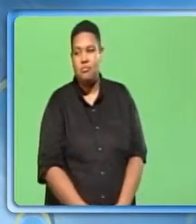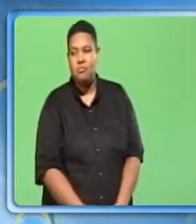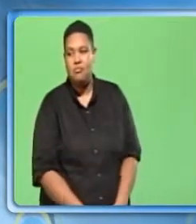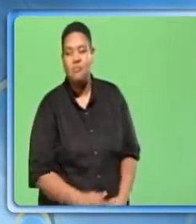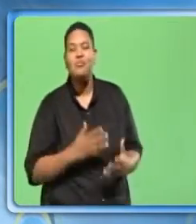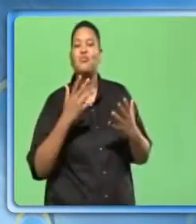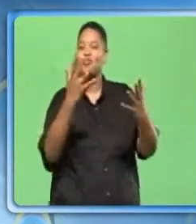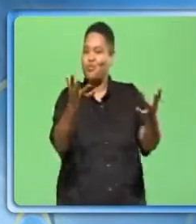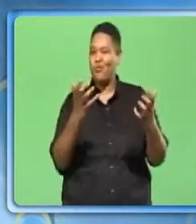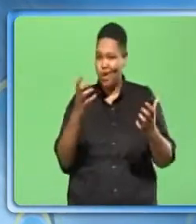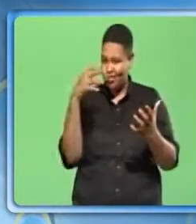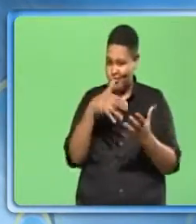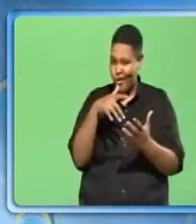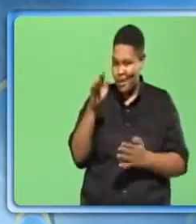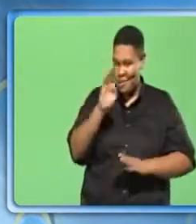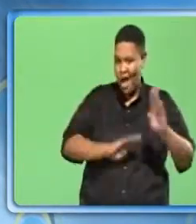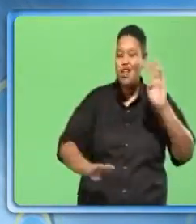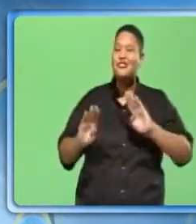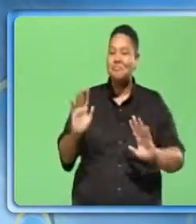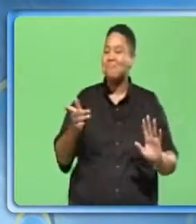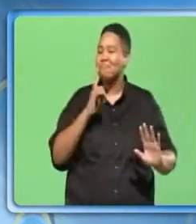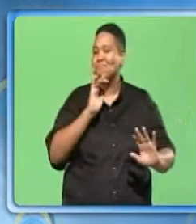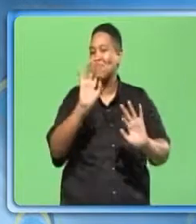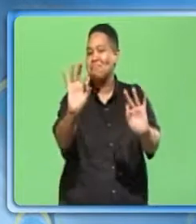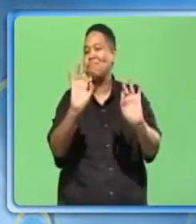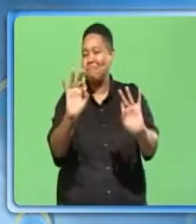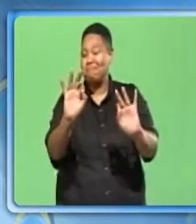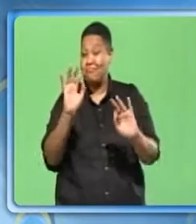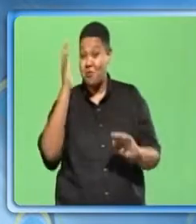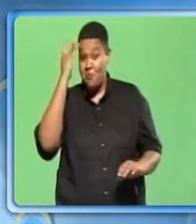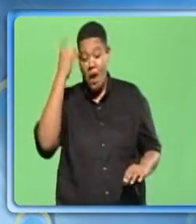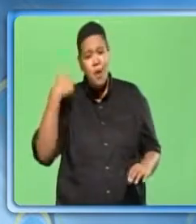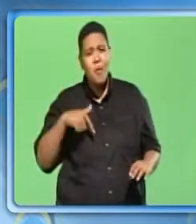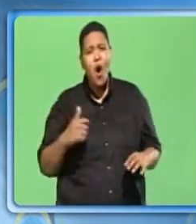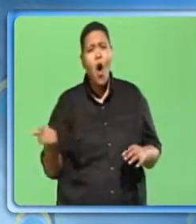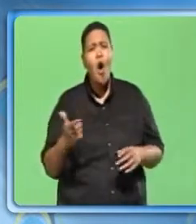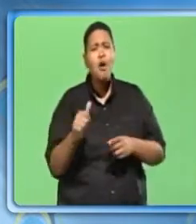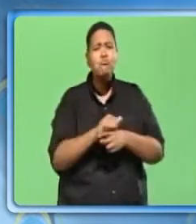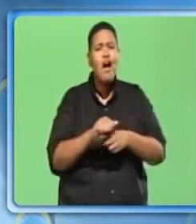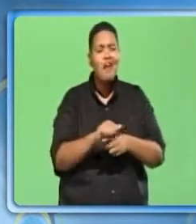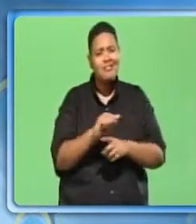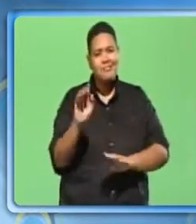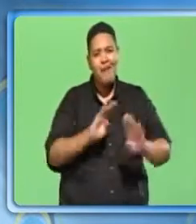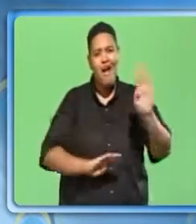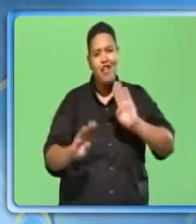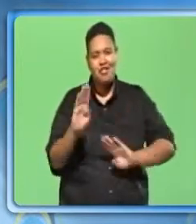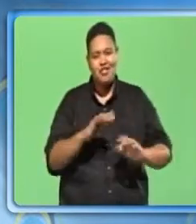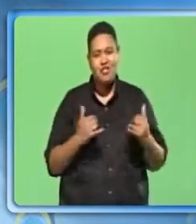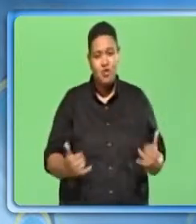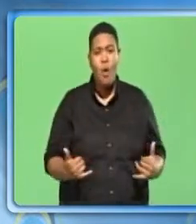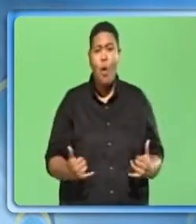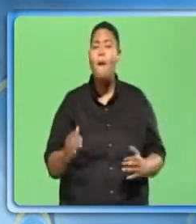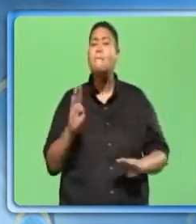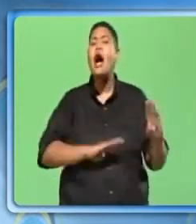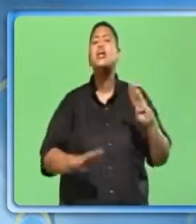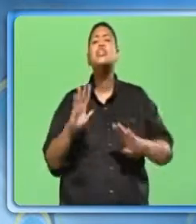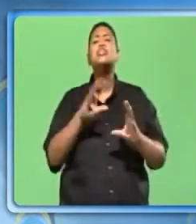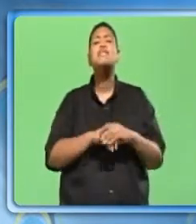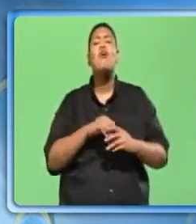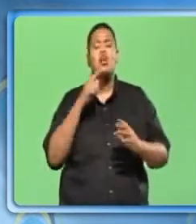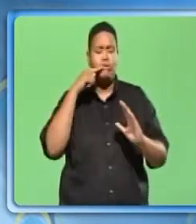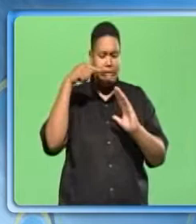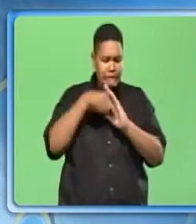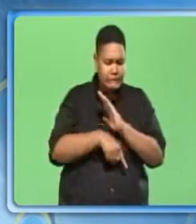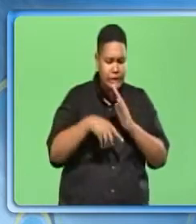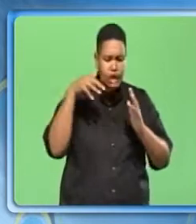So you want to study biology. That's good, because we're all practicing biologists. Biology involves the